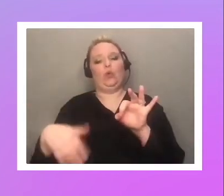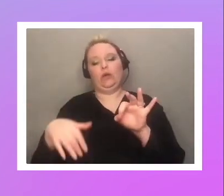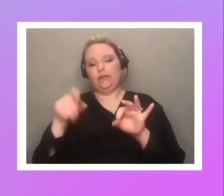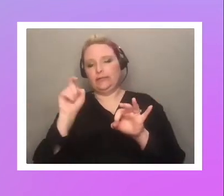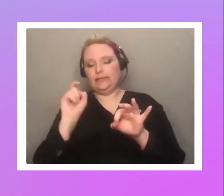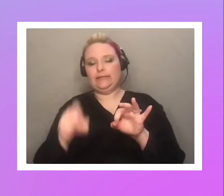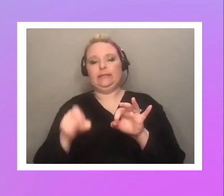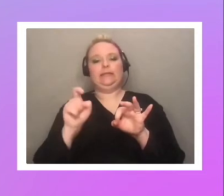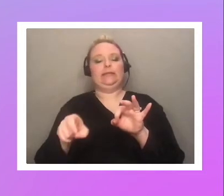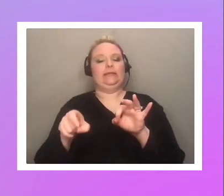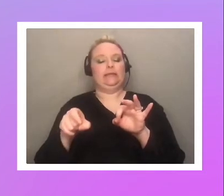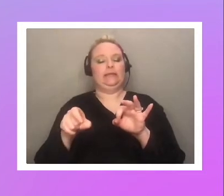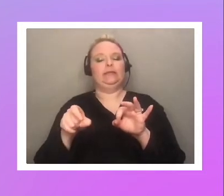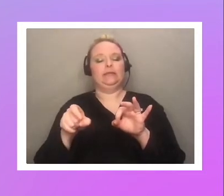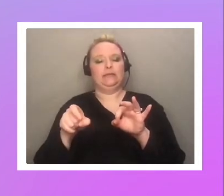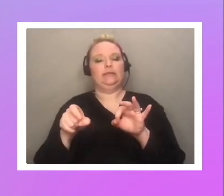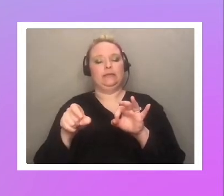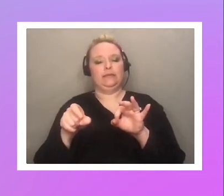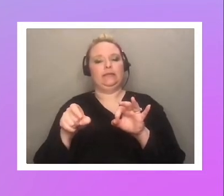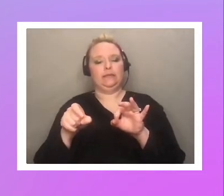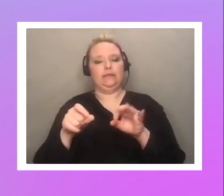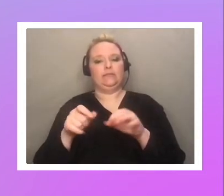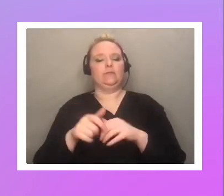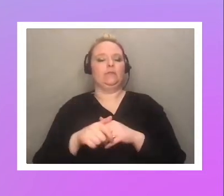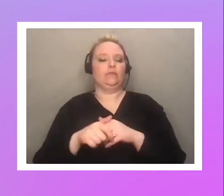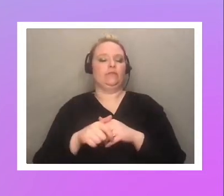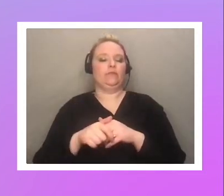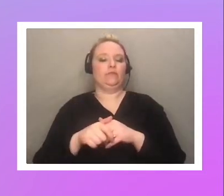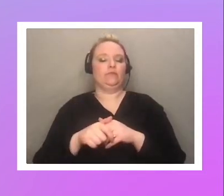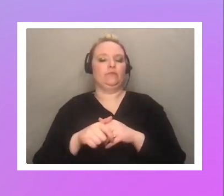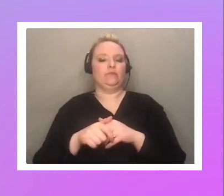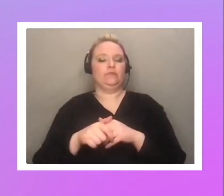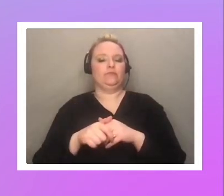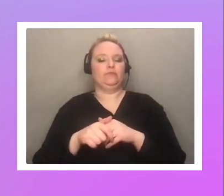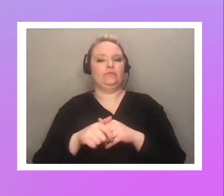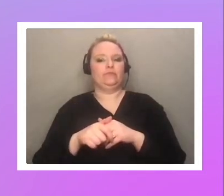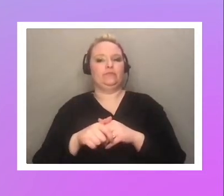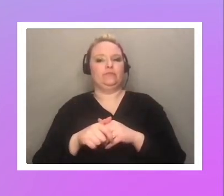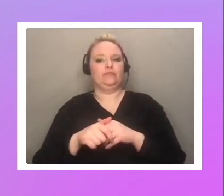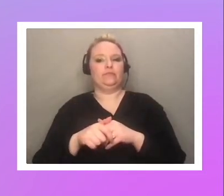need to understand it's not just about